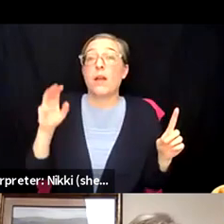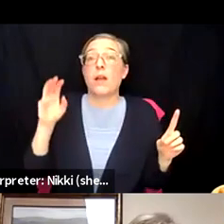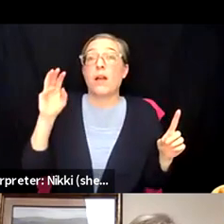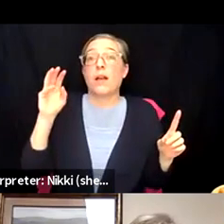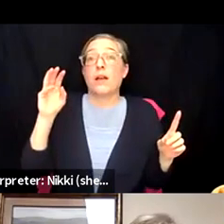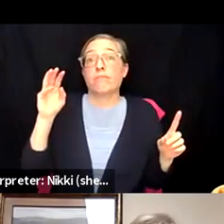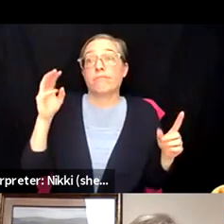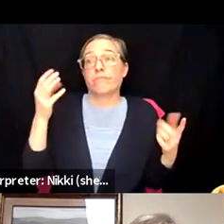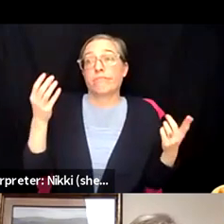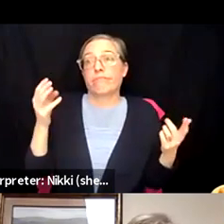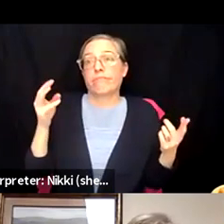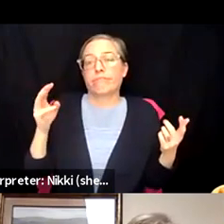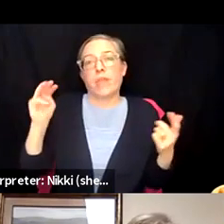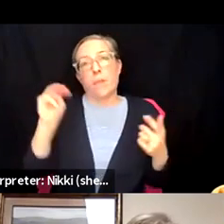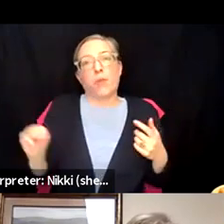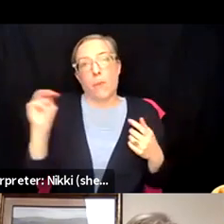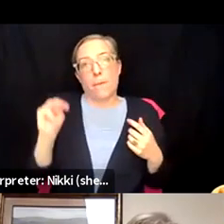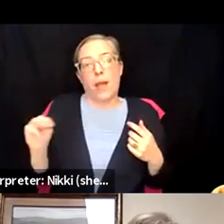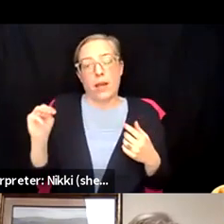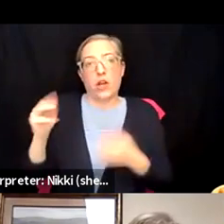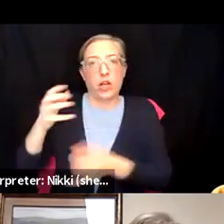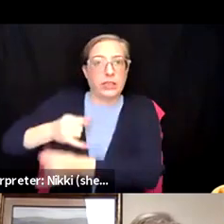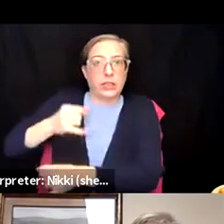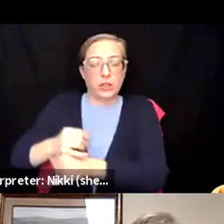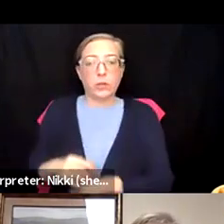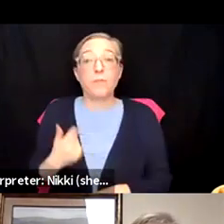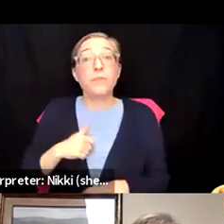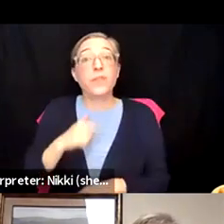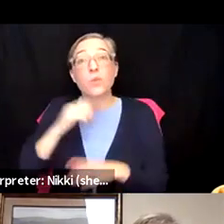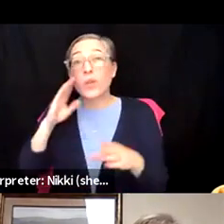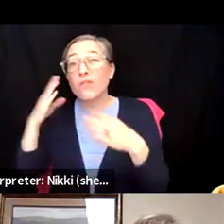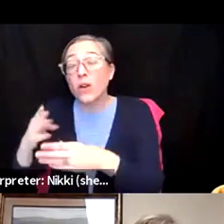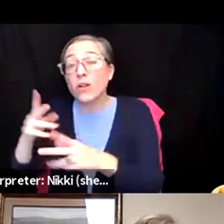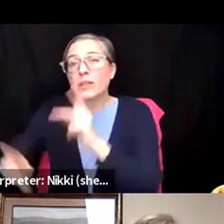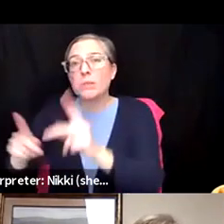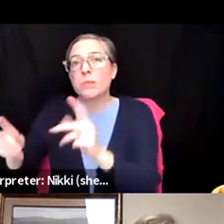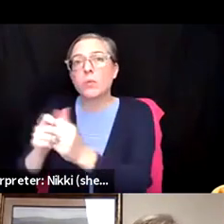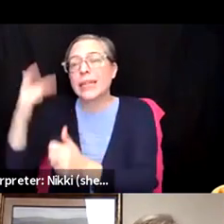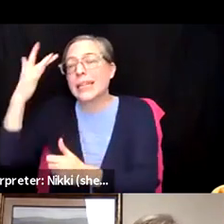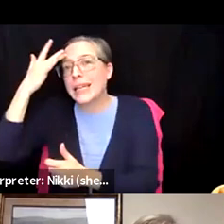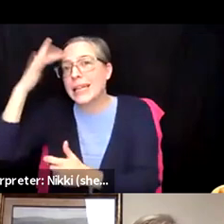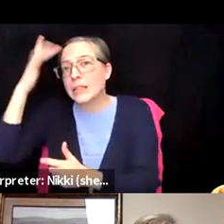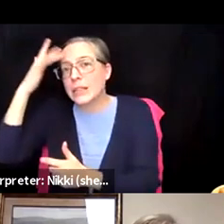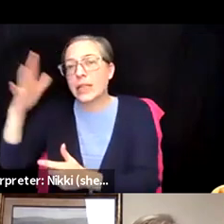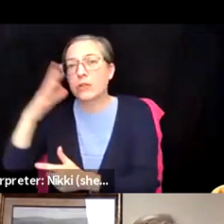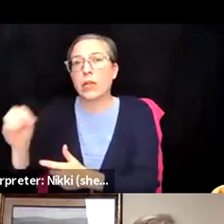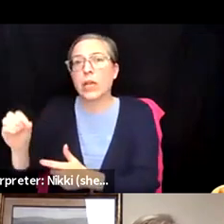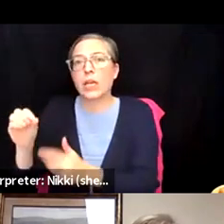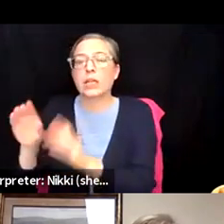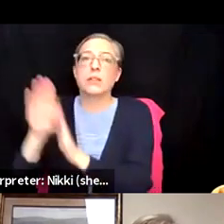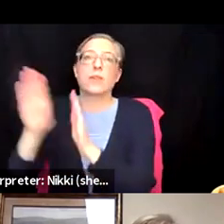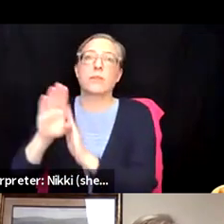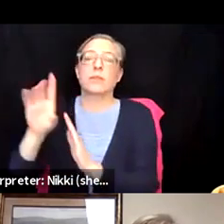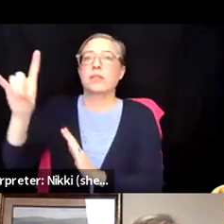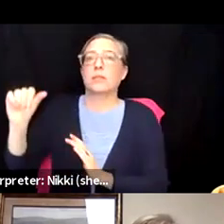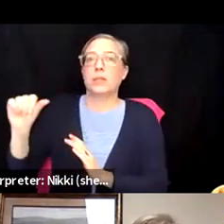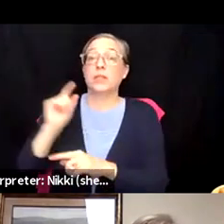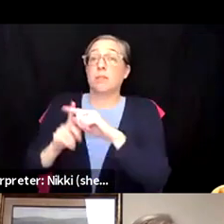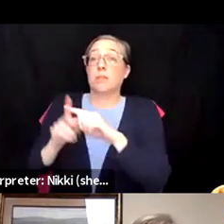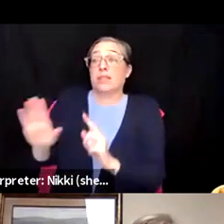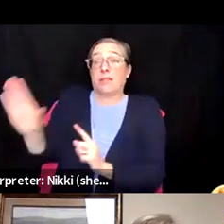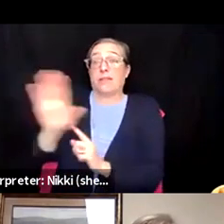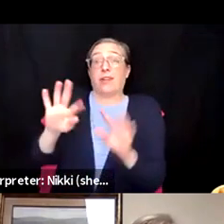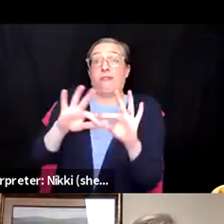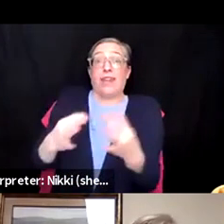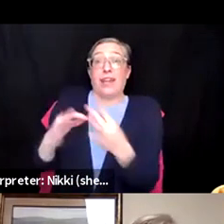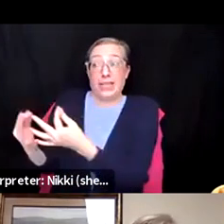particular on individuals with intellectual and developmental disabilities, as well as families, parents